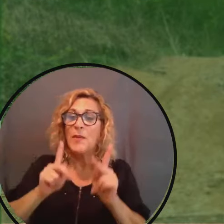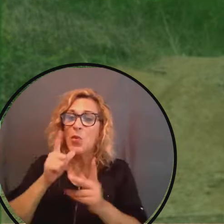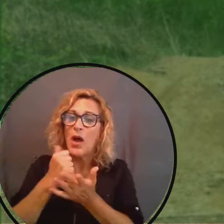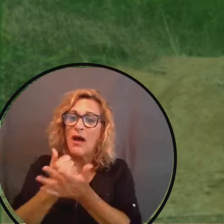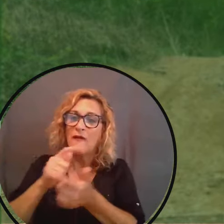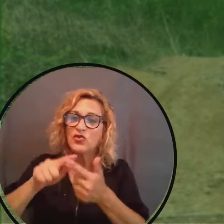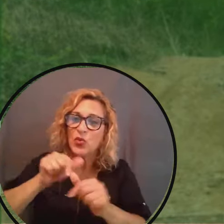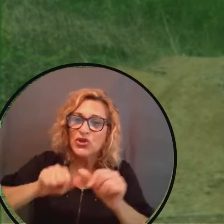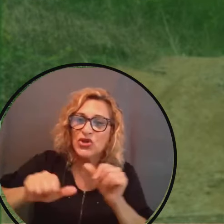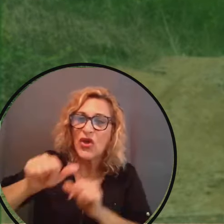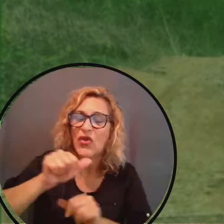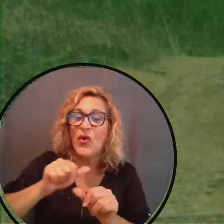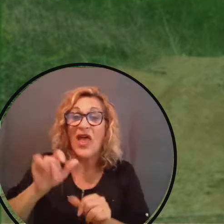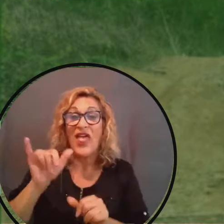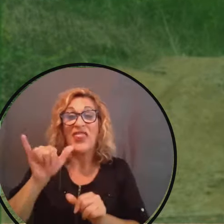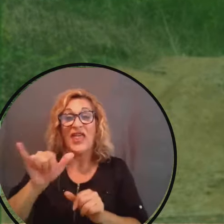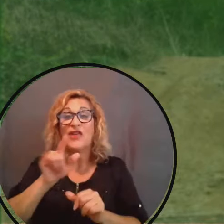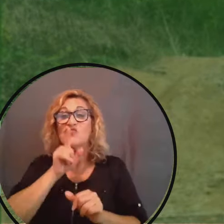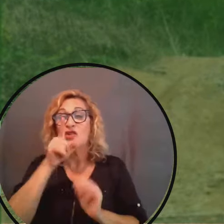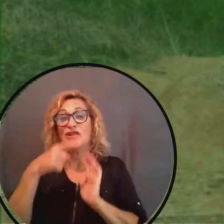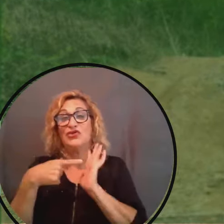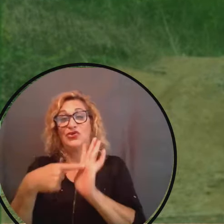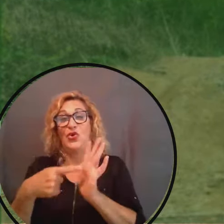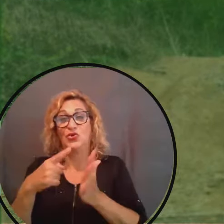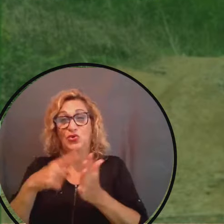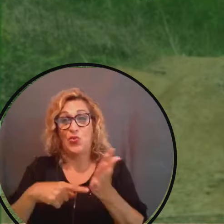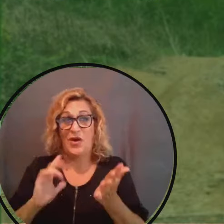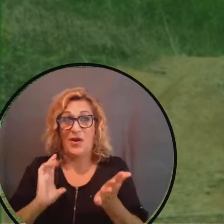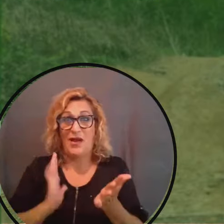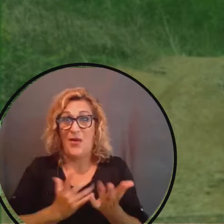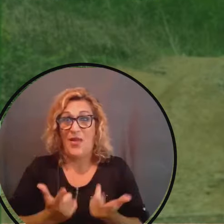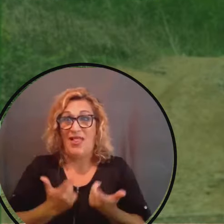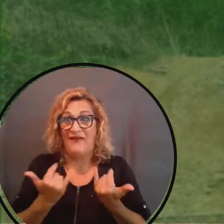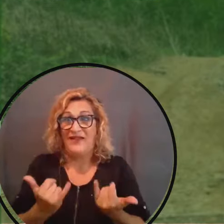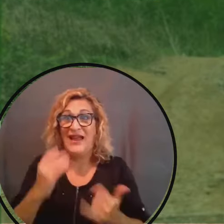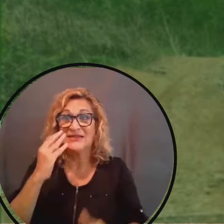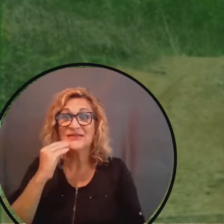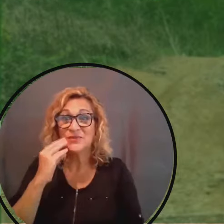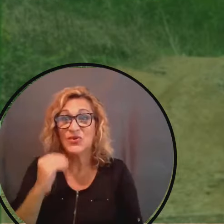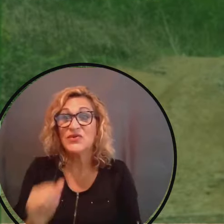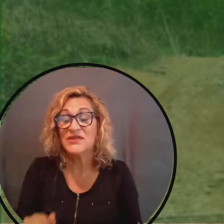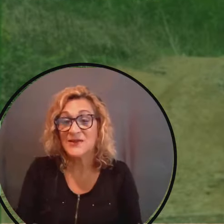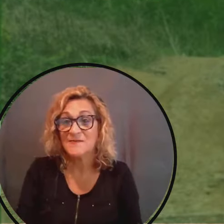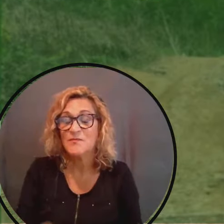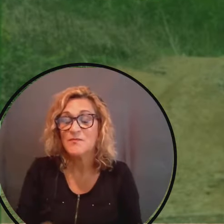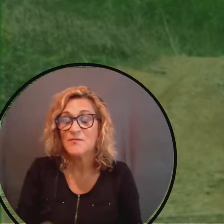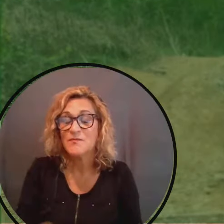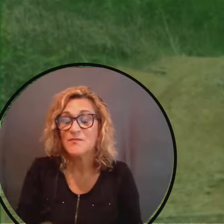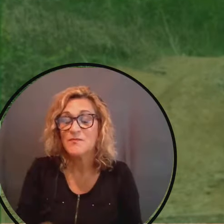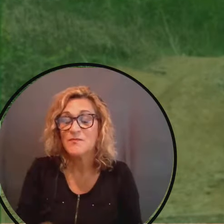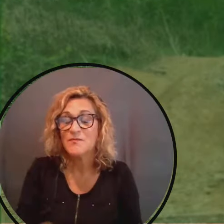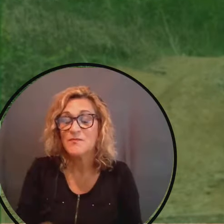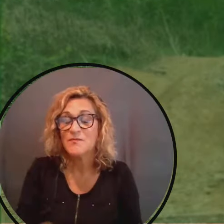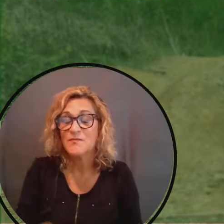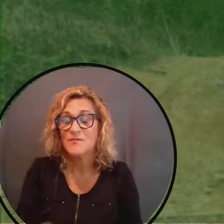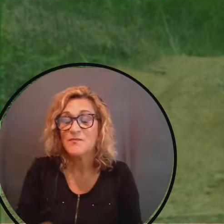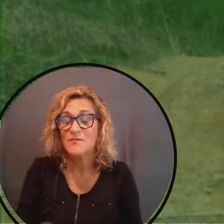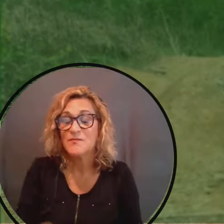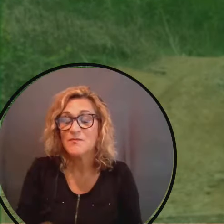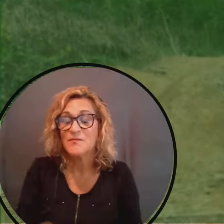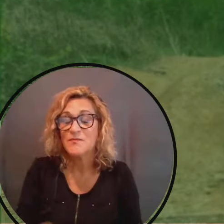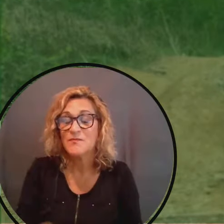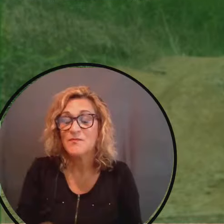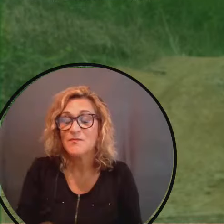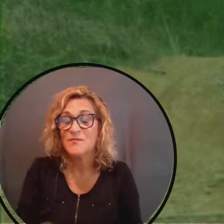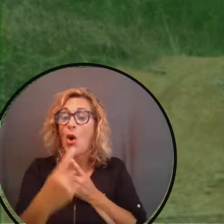captures the moments we're living in. Last slide. So just to be clear, our opponents are going to attack our